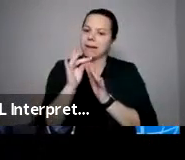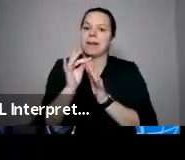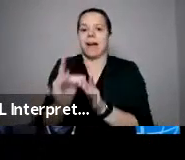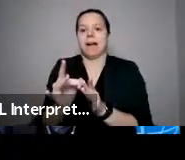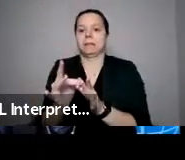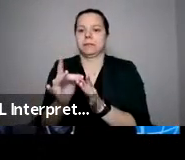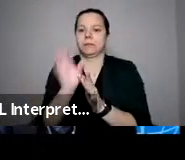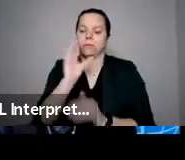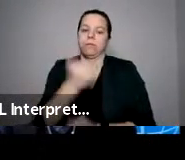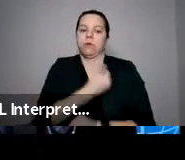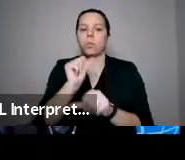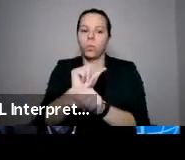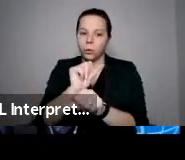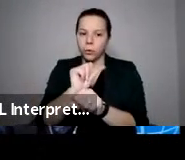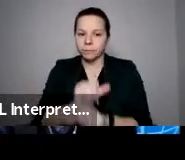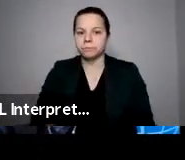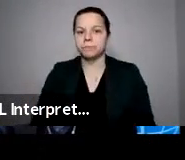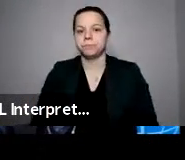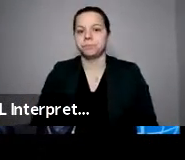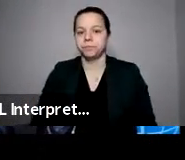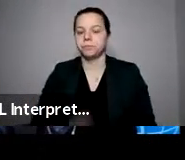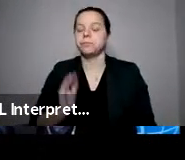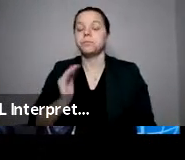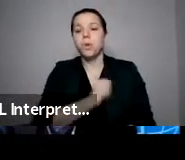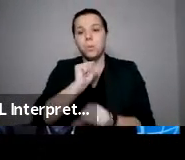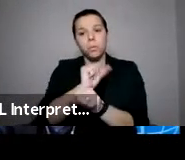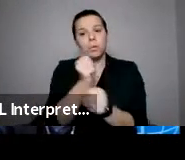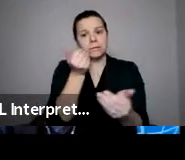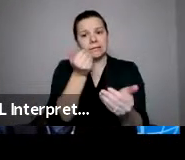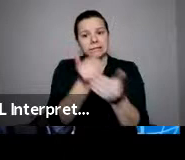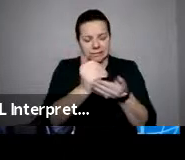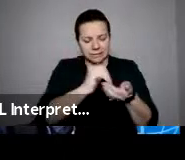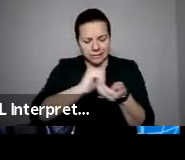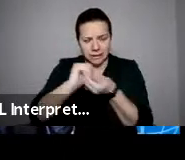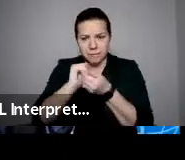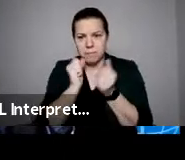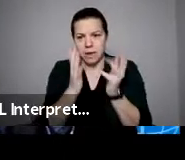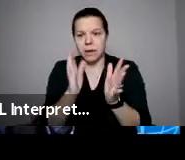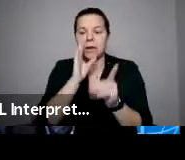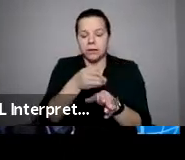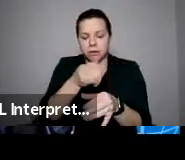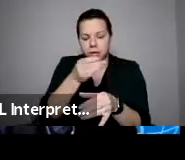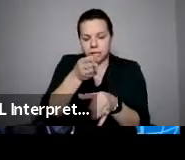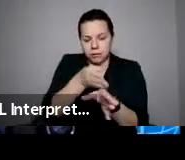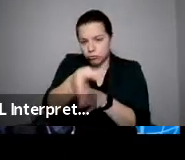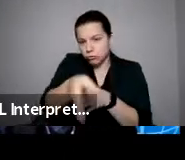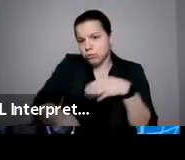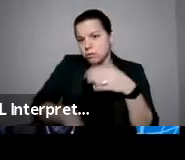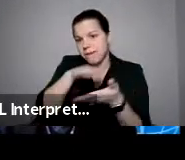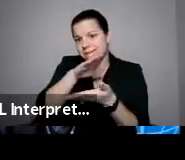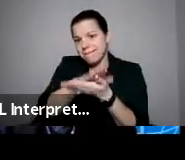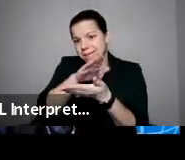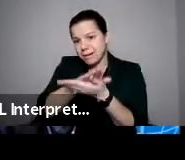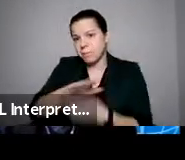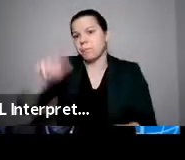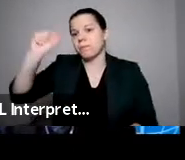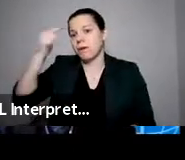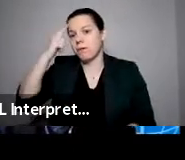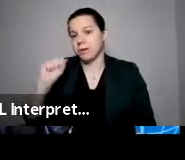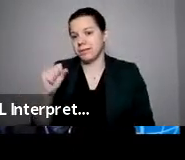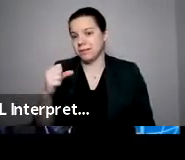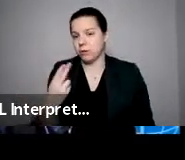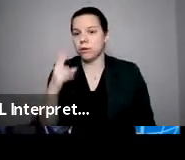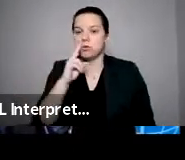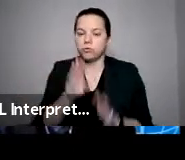in our efforts. And we've worked closely with a number of industry, academic, and governmental stakeholders to assemble a